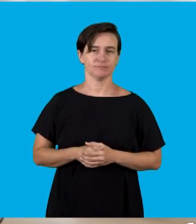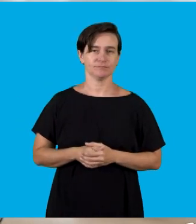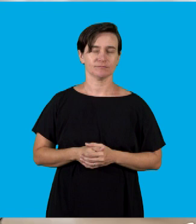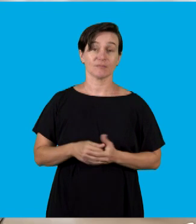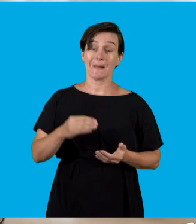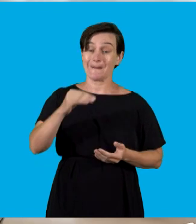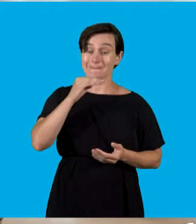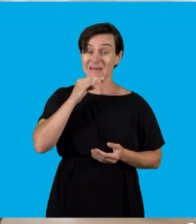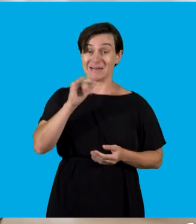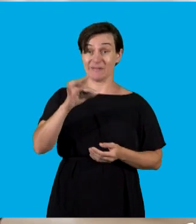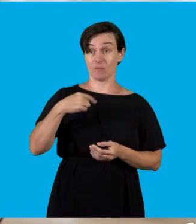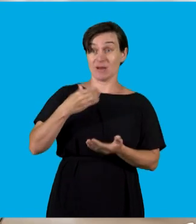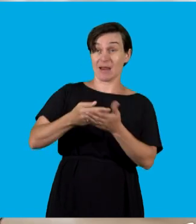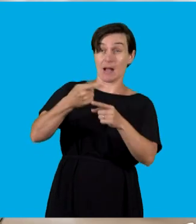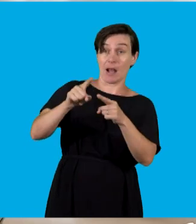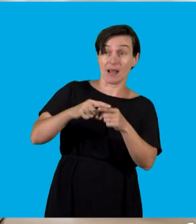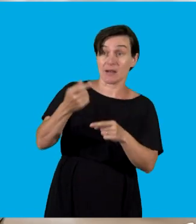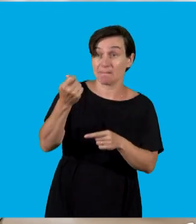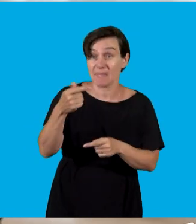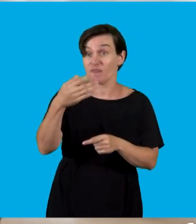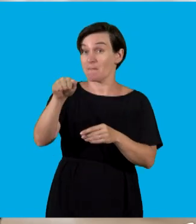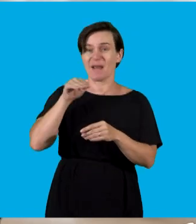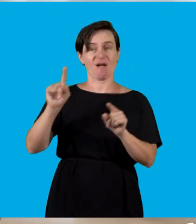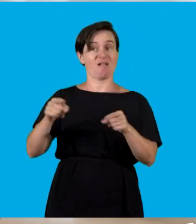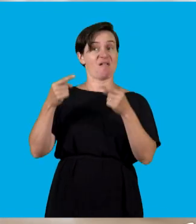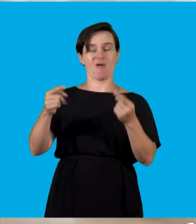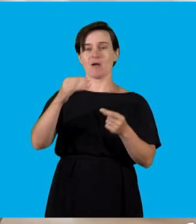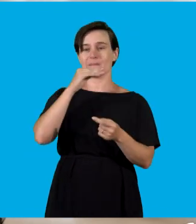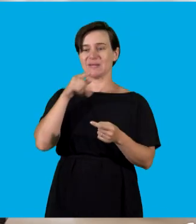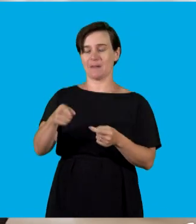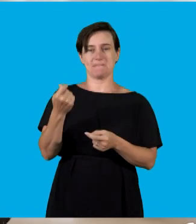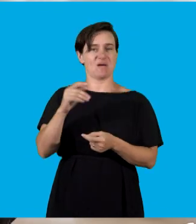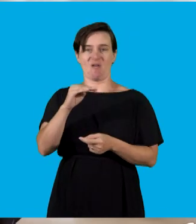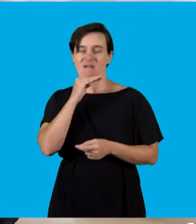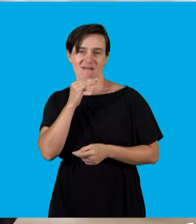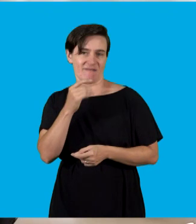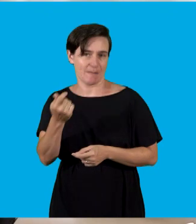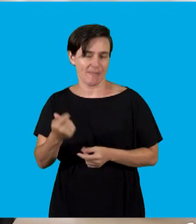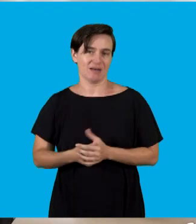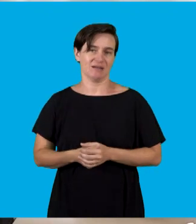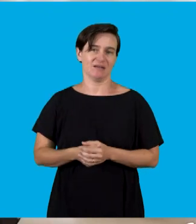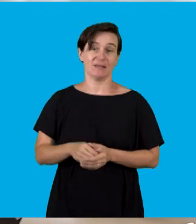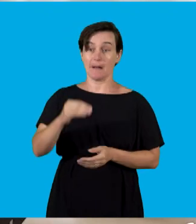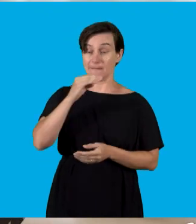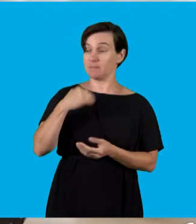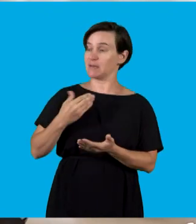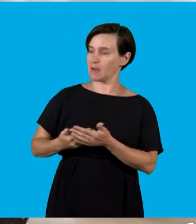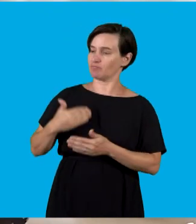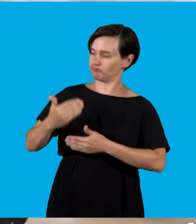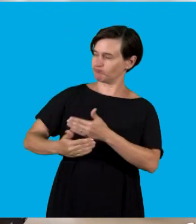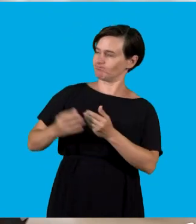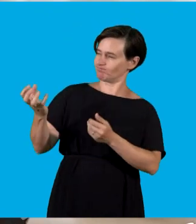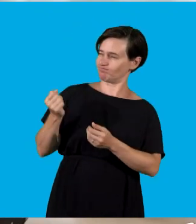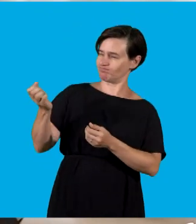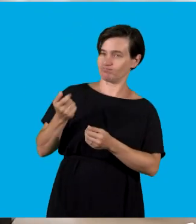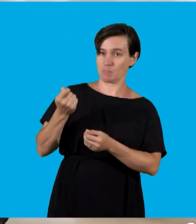partners, then the partnership is going to lack capital, so it won't be able to expand. There won't also be cash flow, since even all